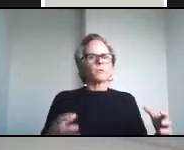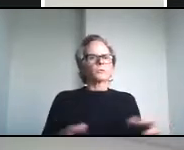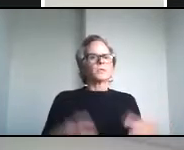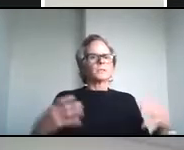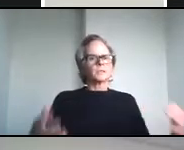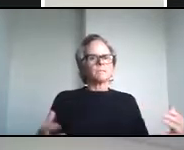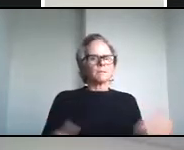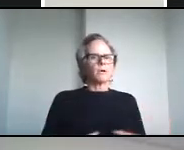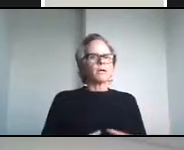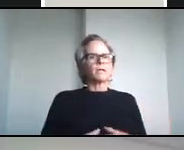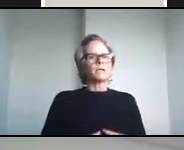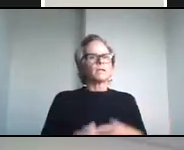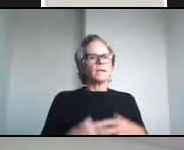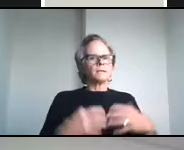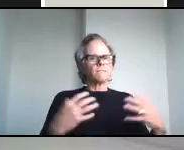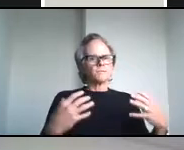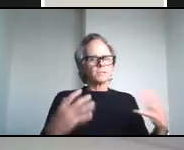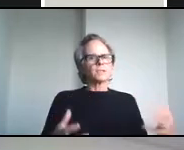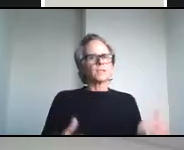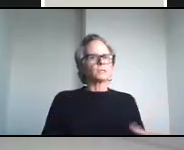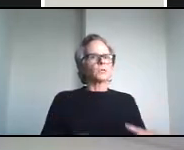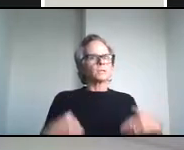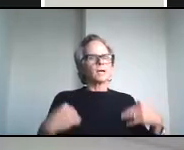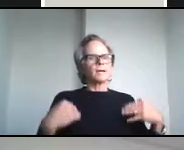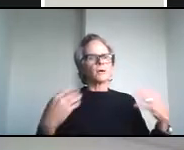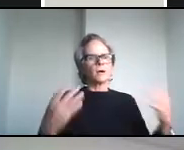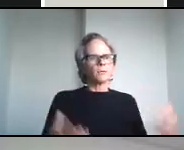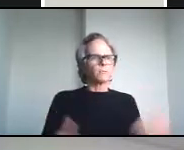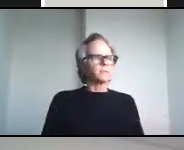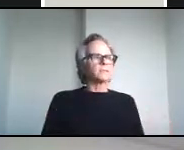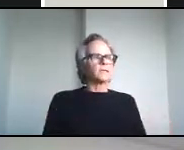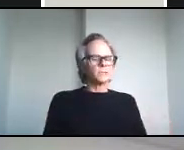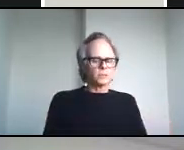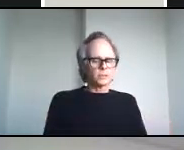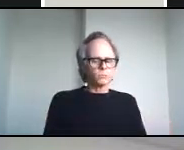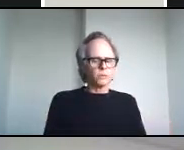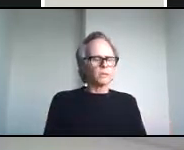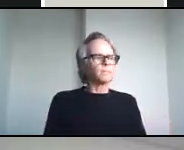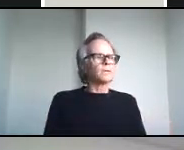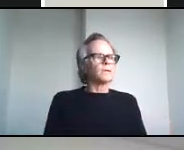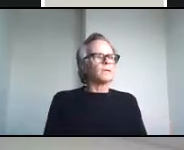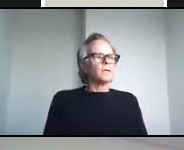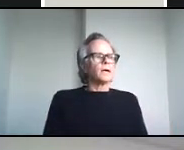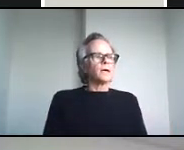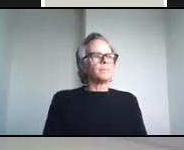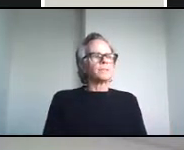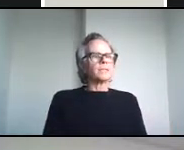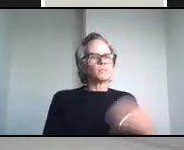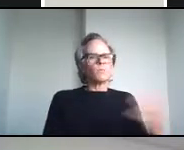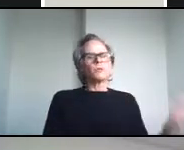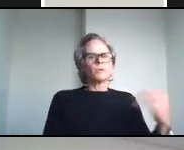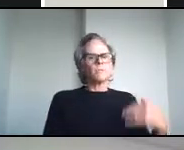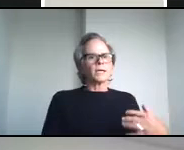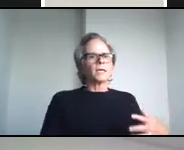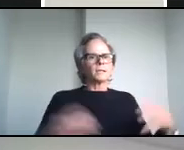words, mobile screens that can be brought in and facilitate story time or other presentations as well. But then